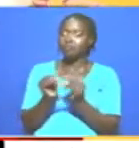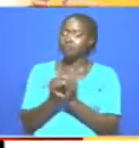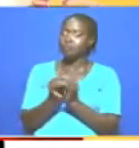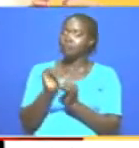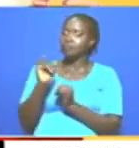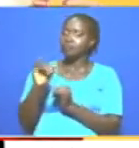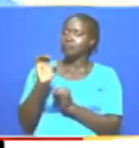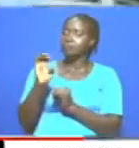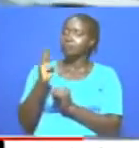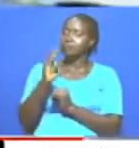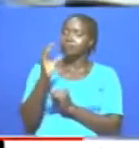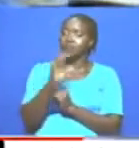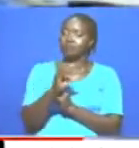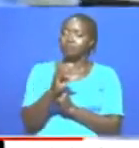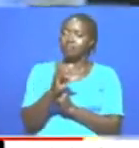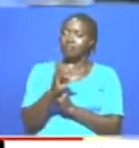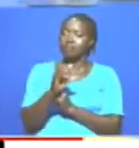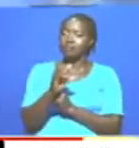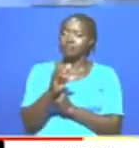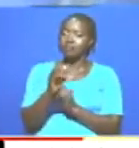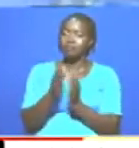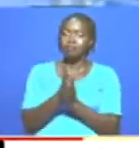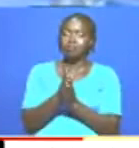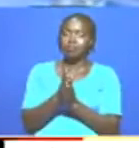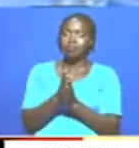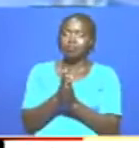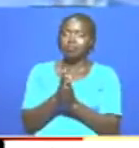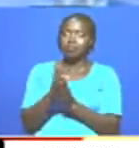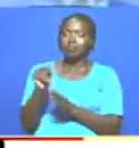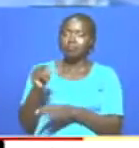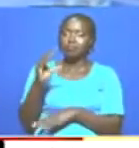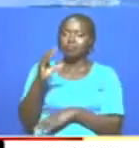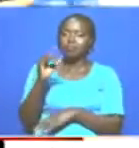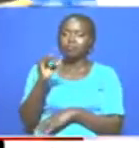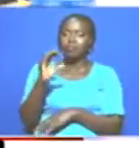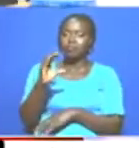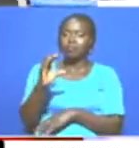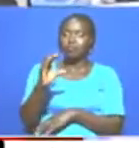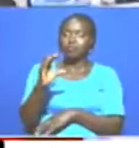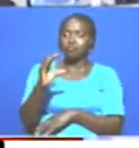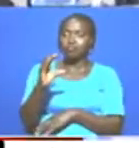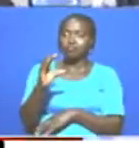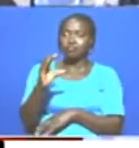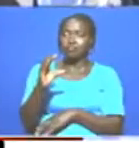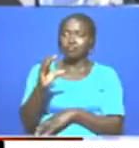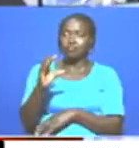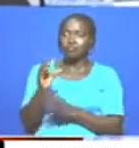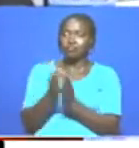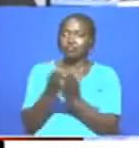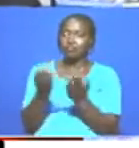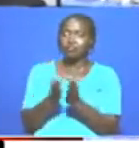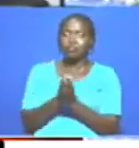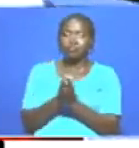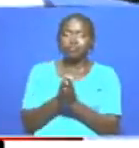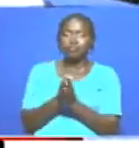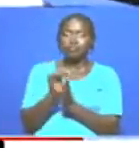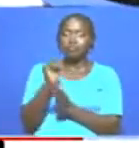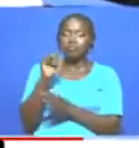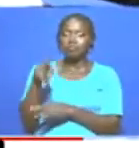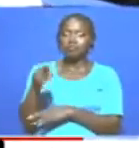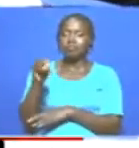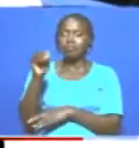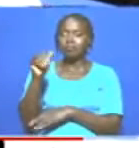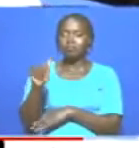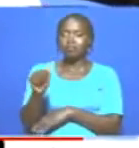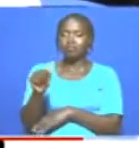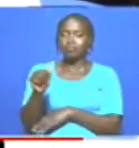Boundaries Commission, the National Cohesion and Integration Commission, NCC, the Independent Police Oversight Authority, IPOA,